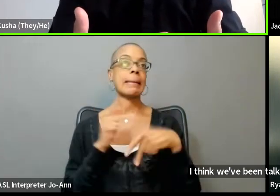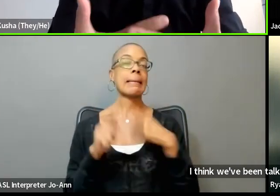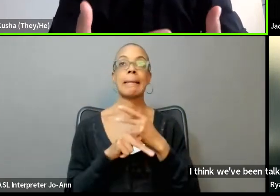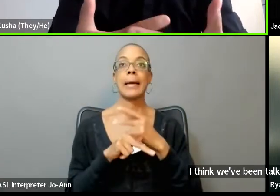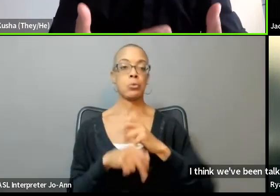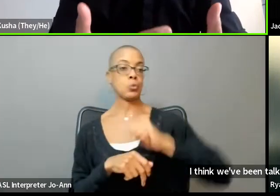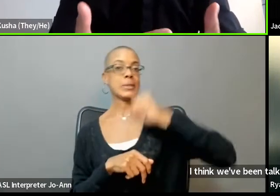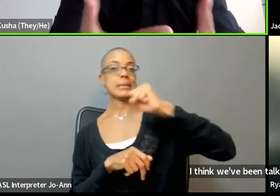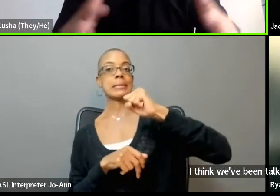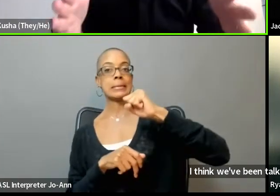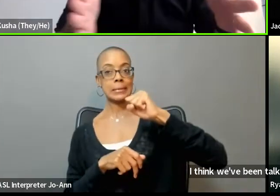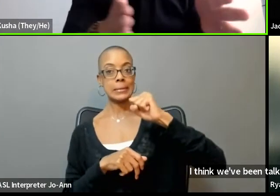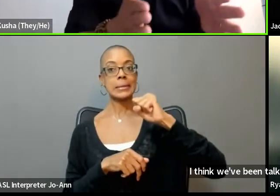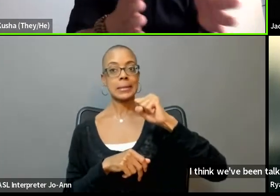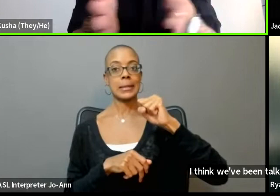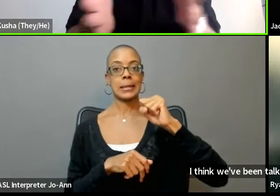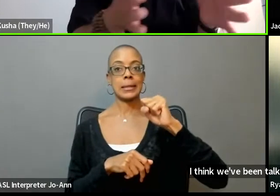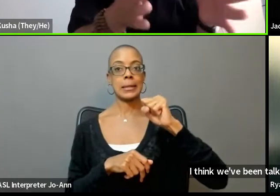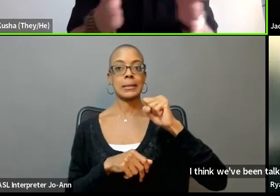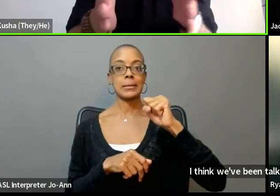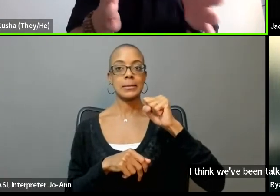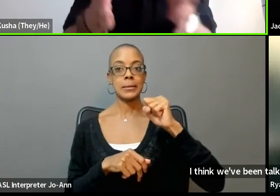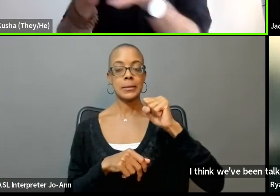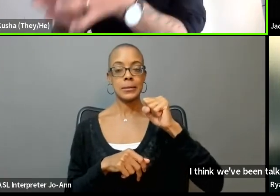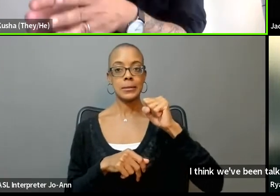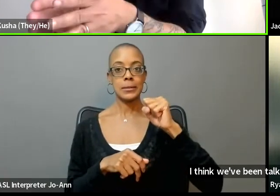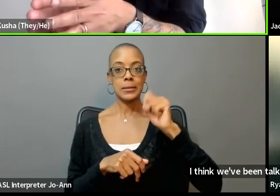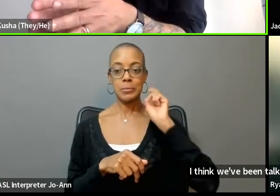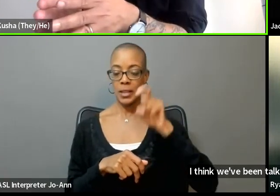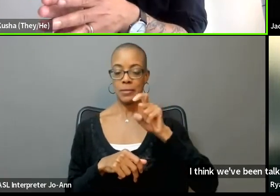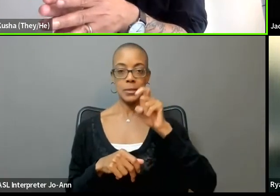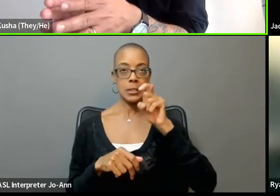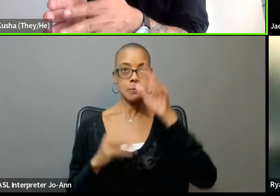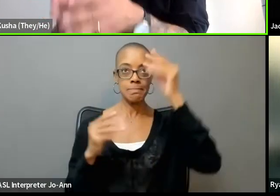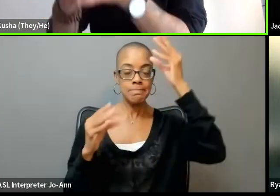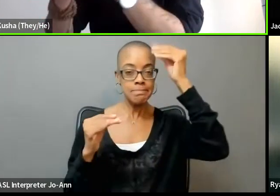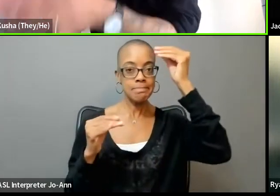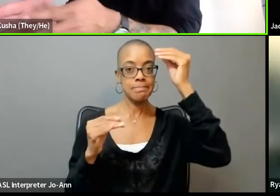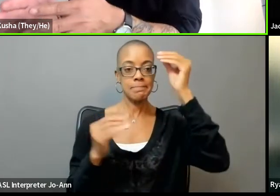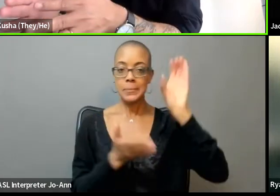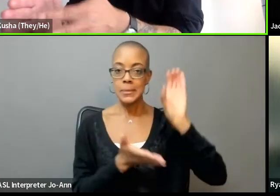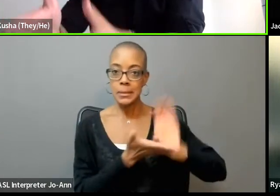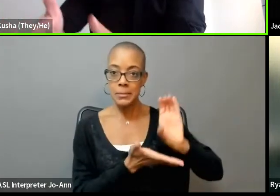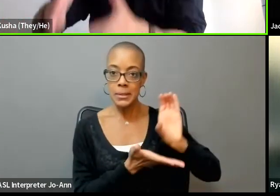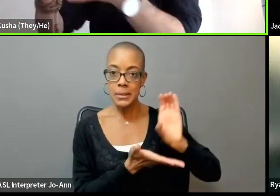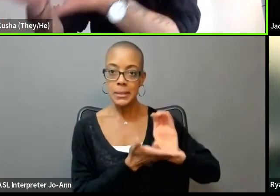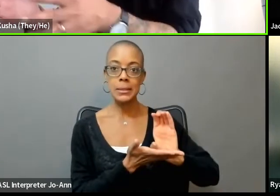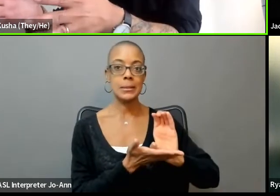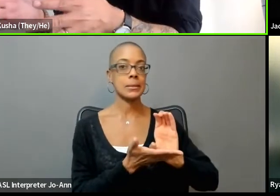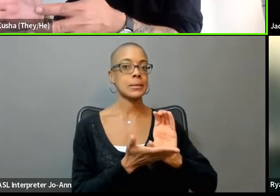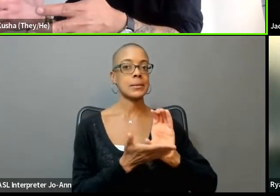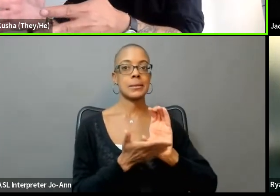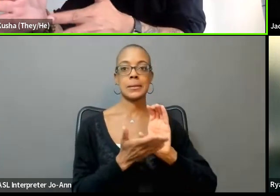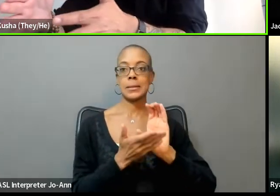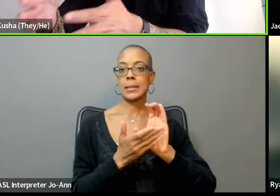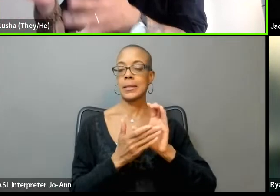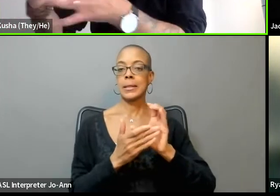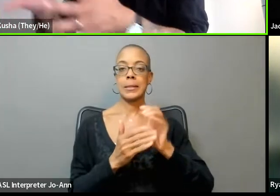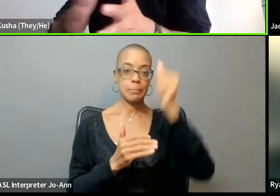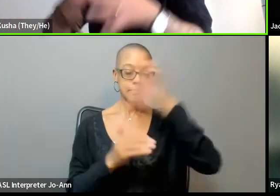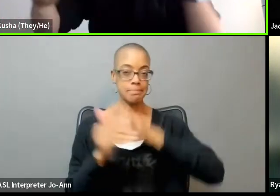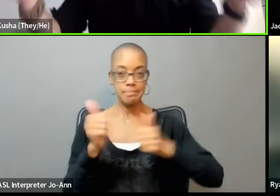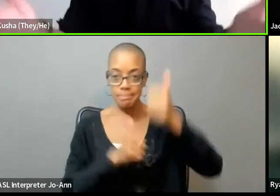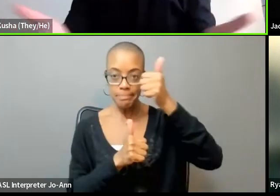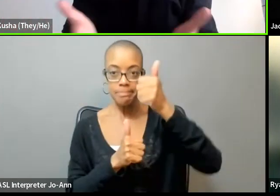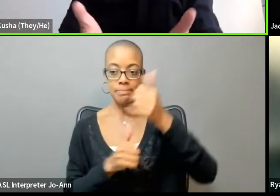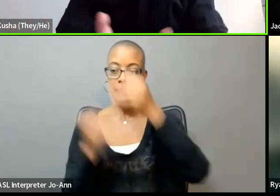form calls into questions these regimes of capitalism, you know, individualism, patriarchy,